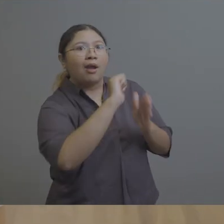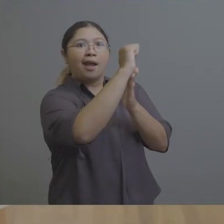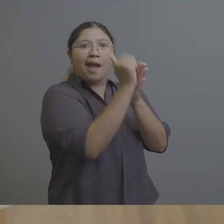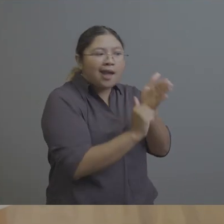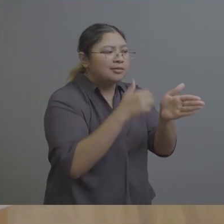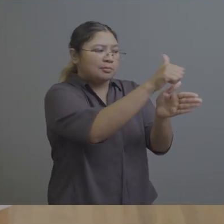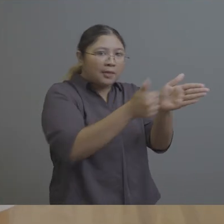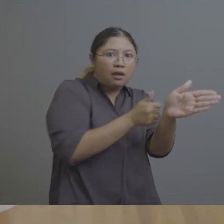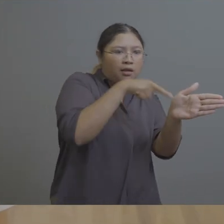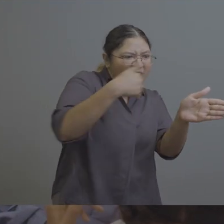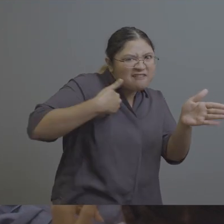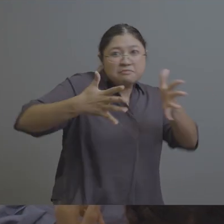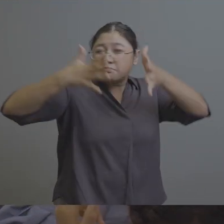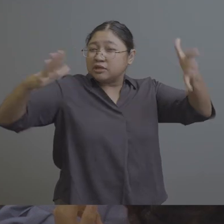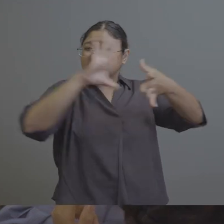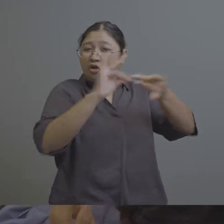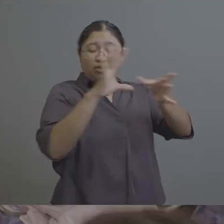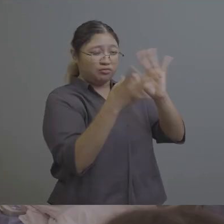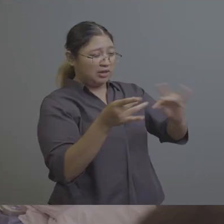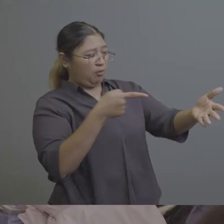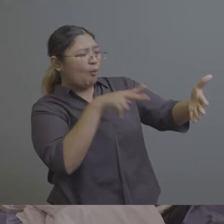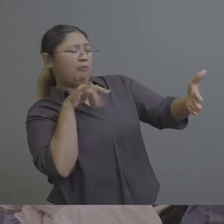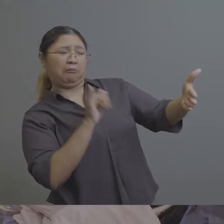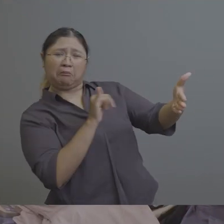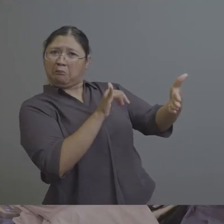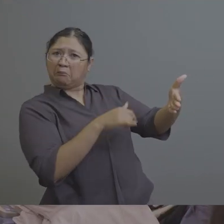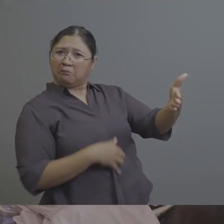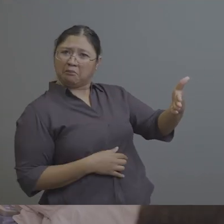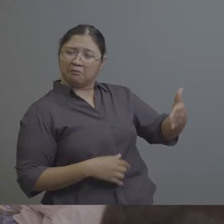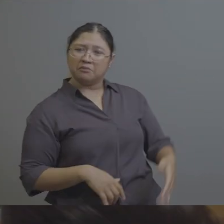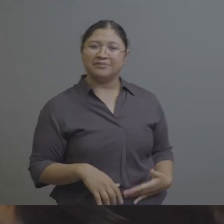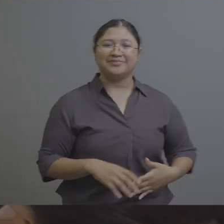that artwork could carry such a huge story.